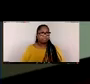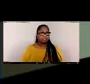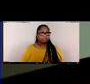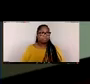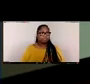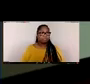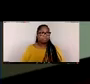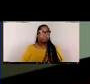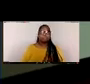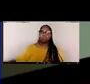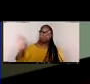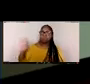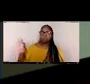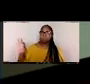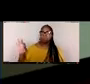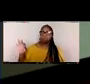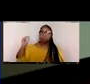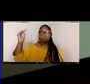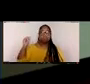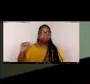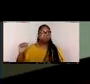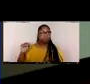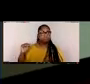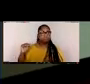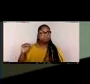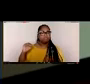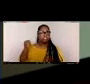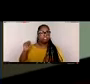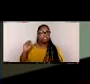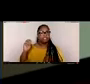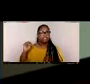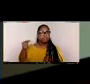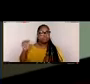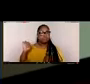Thank you. Our next speaker is Jason Grant.